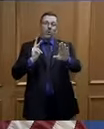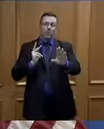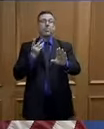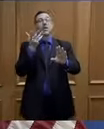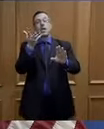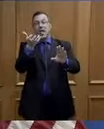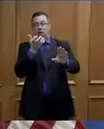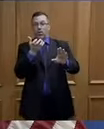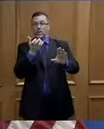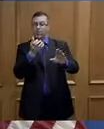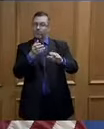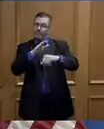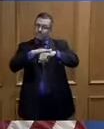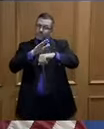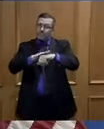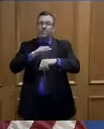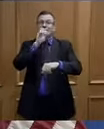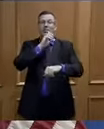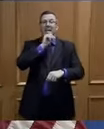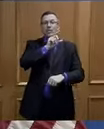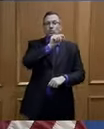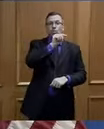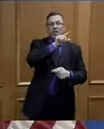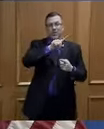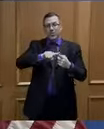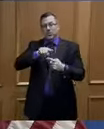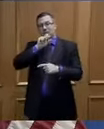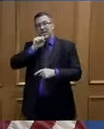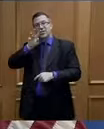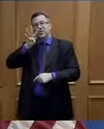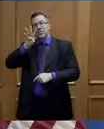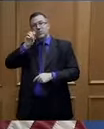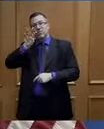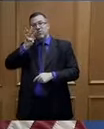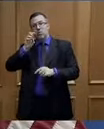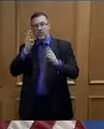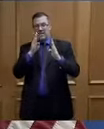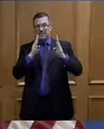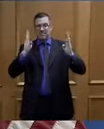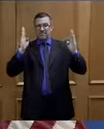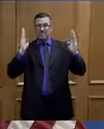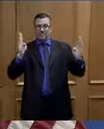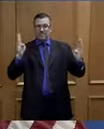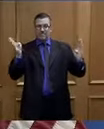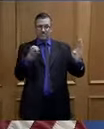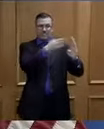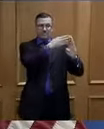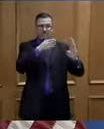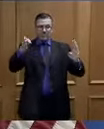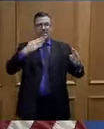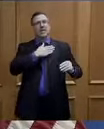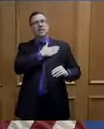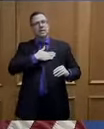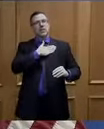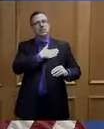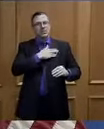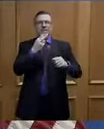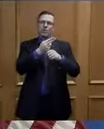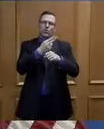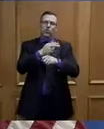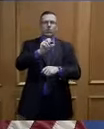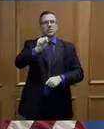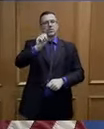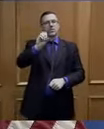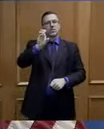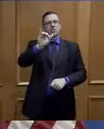that 20 to 40-year-old age group and actually raise the bar on social distancing. I understand